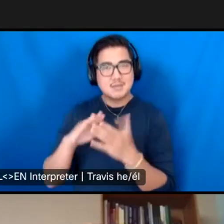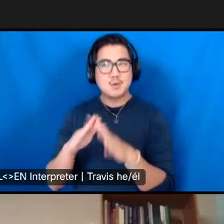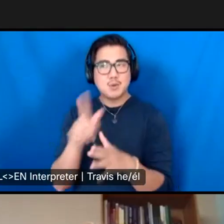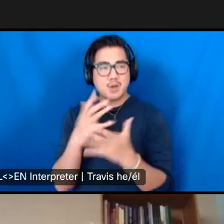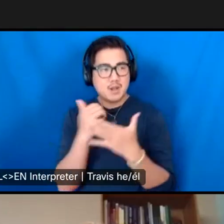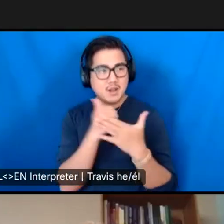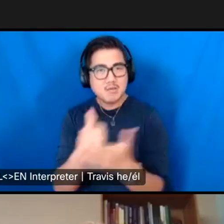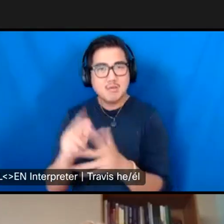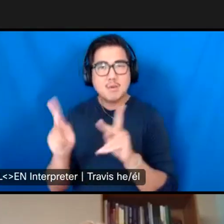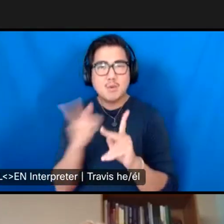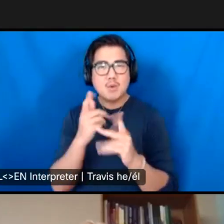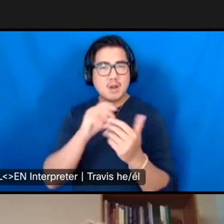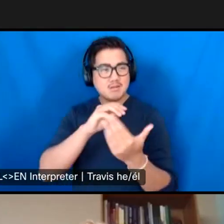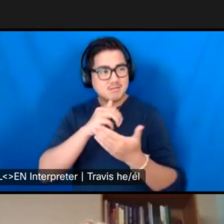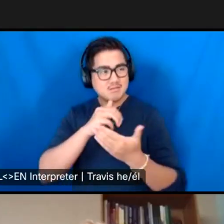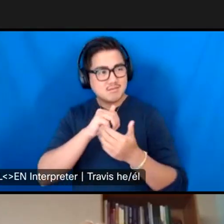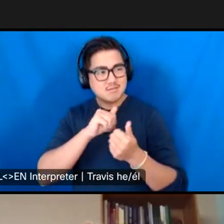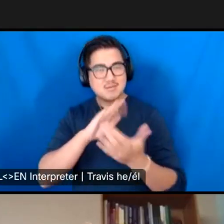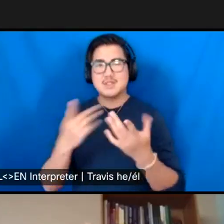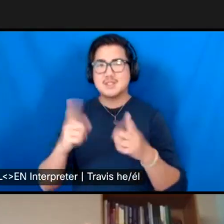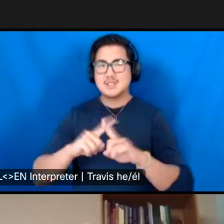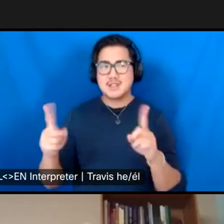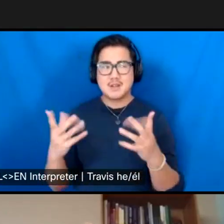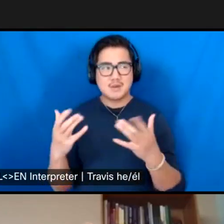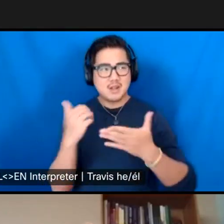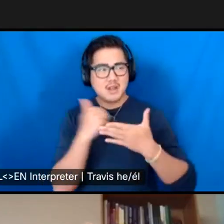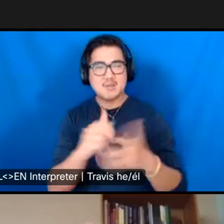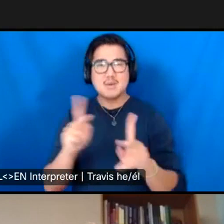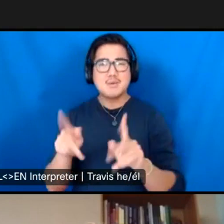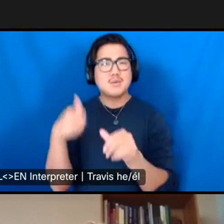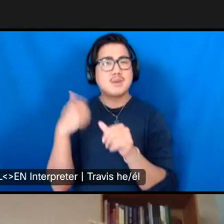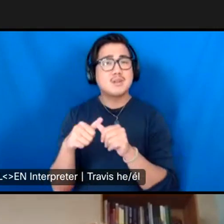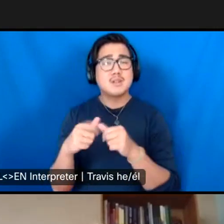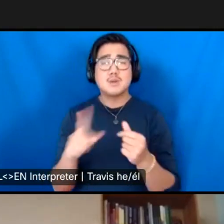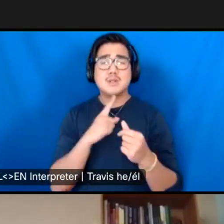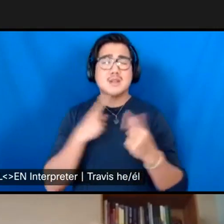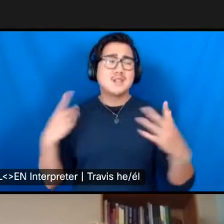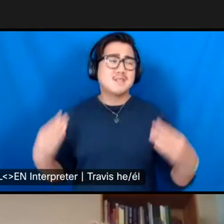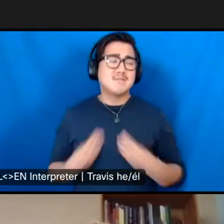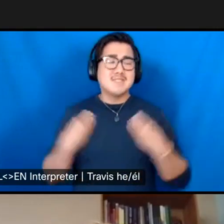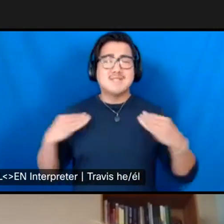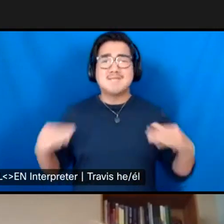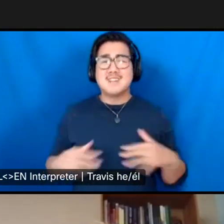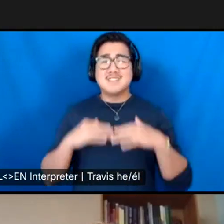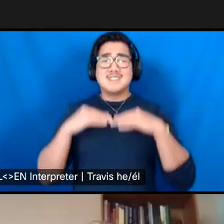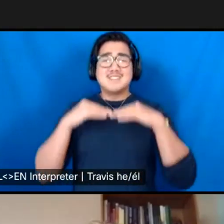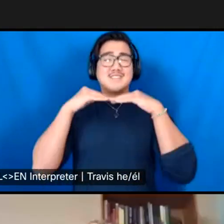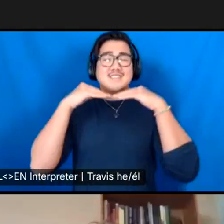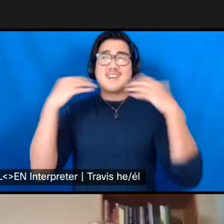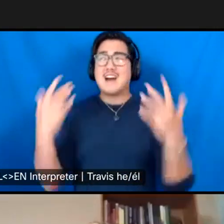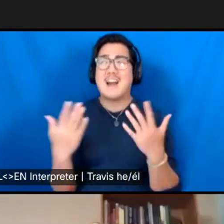folks remember, right? So I'm just full. I don't know that I have much